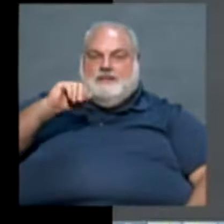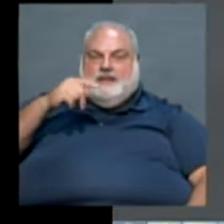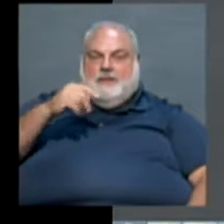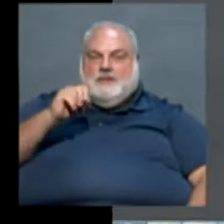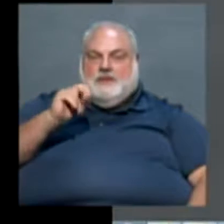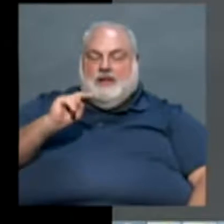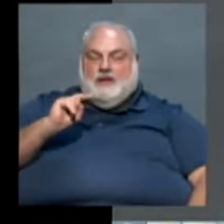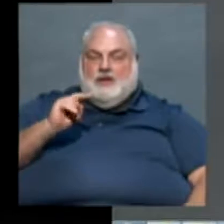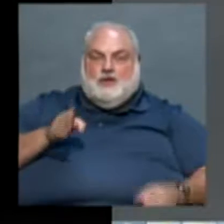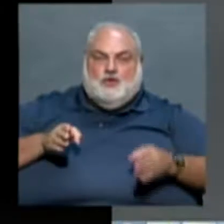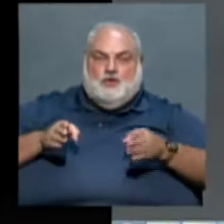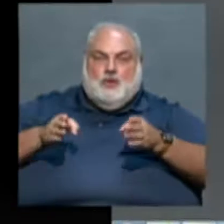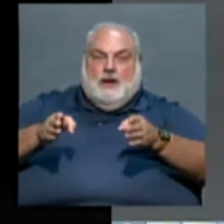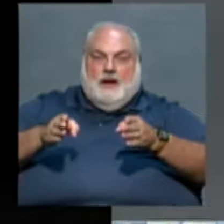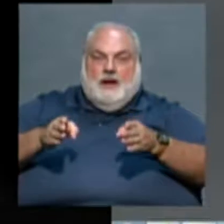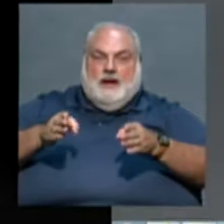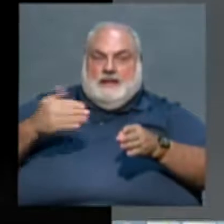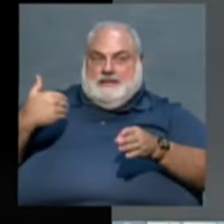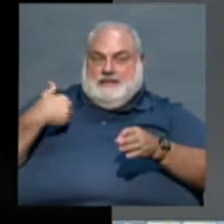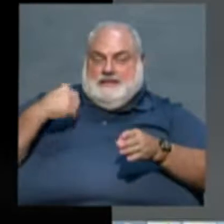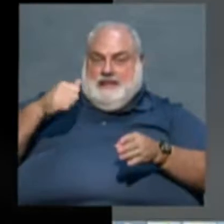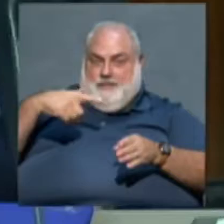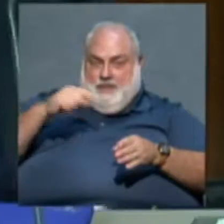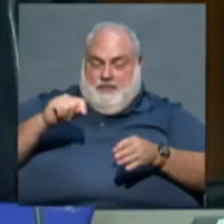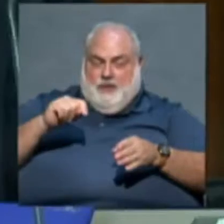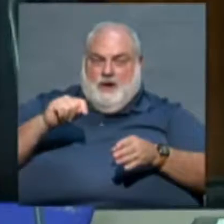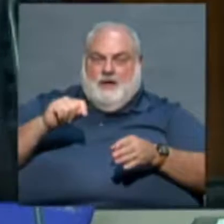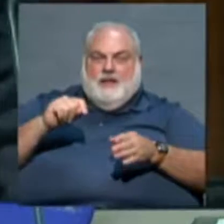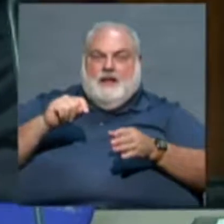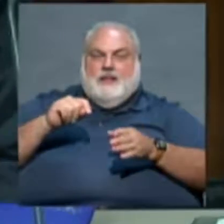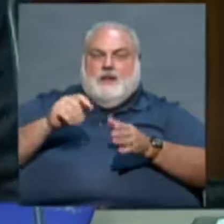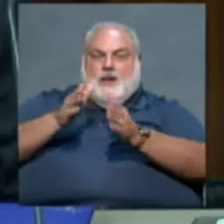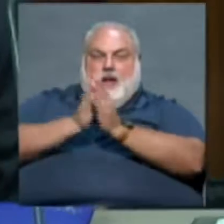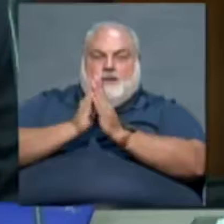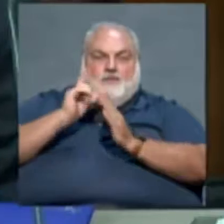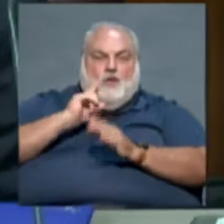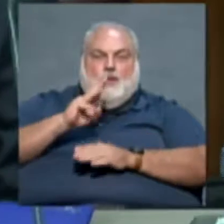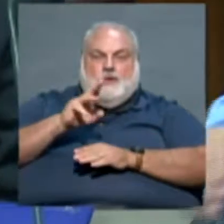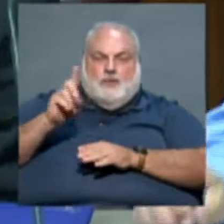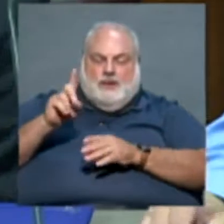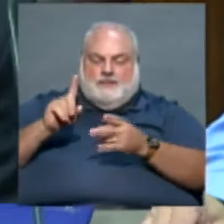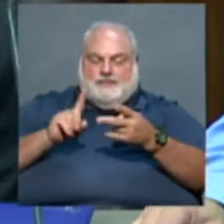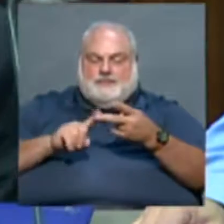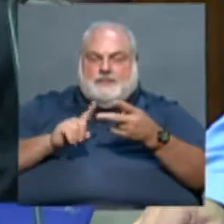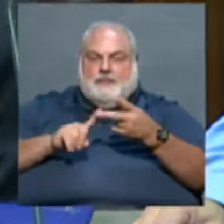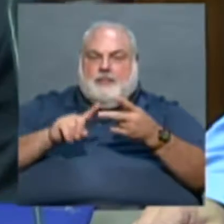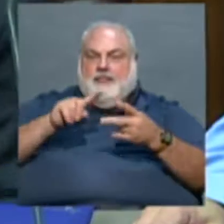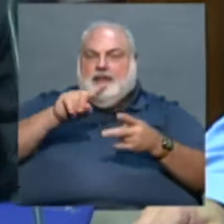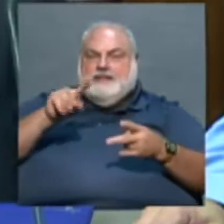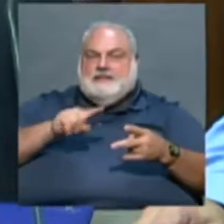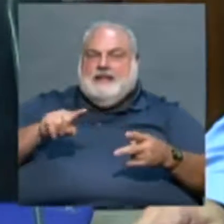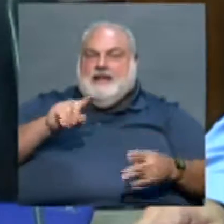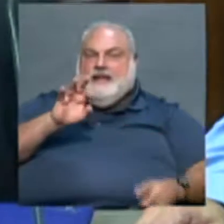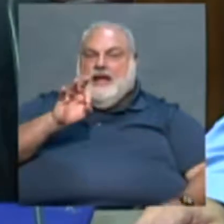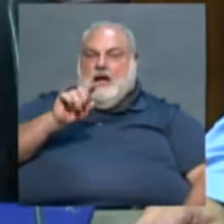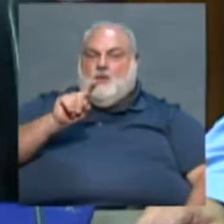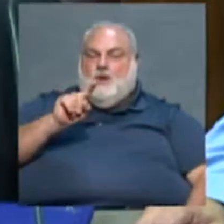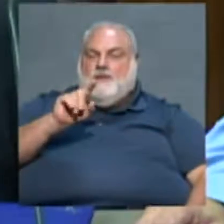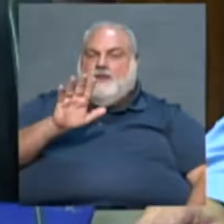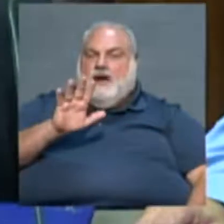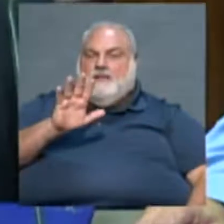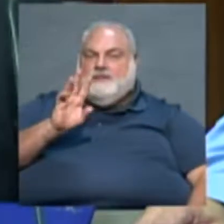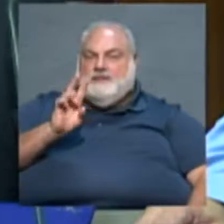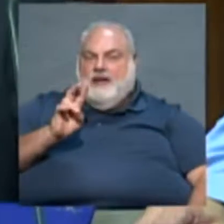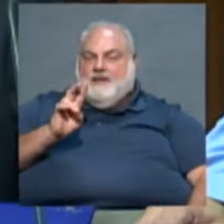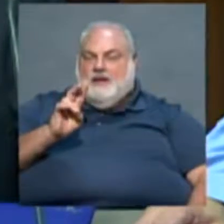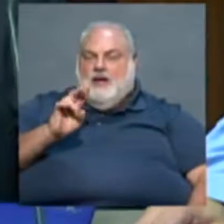the applicant requested this application be withdrawn. Staff supports that request. Item B, Z9157, Johnson Group